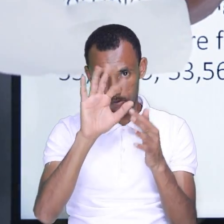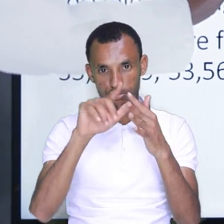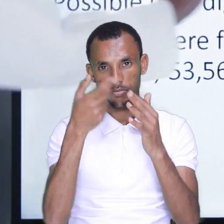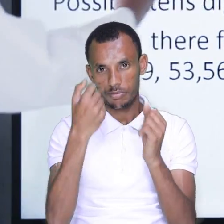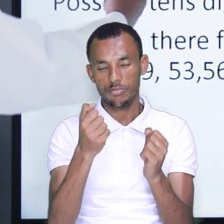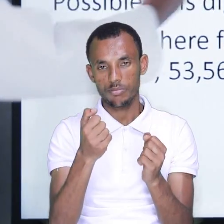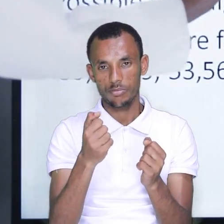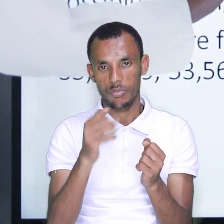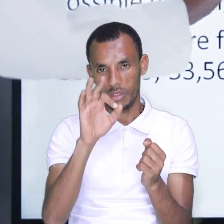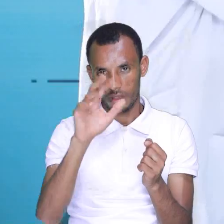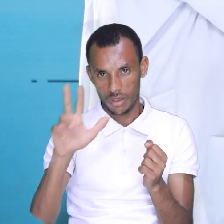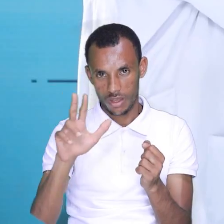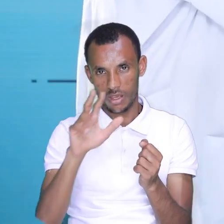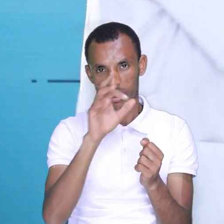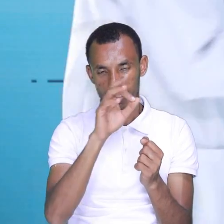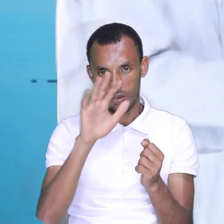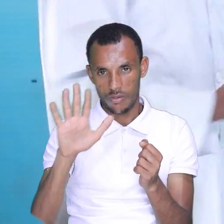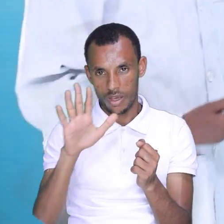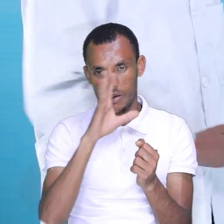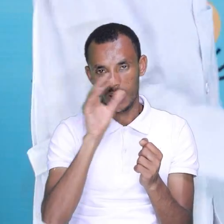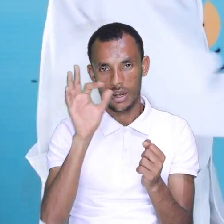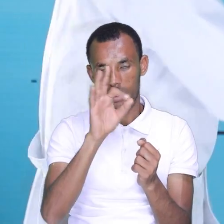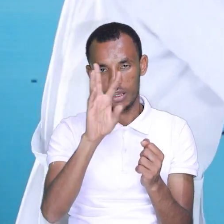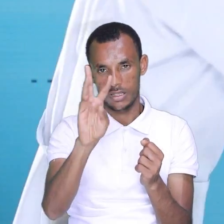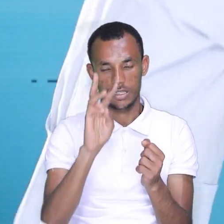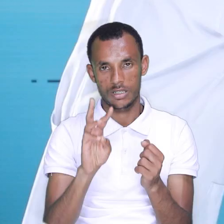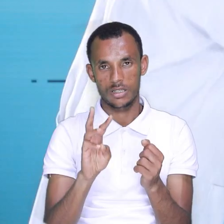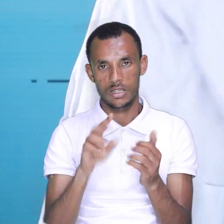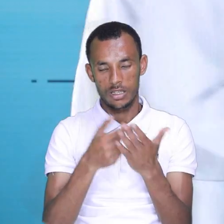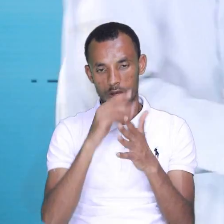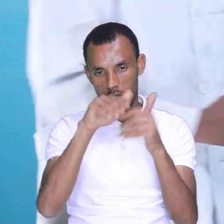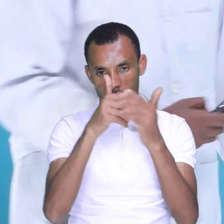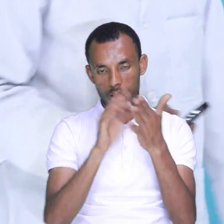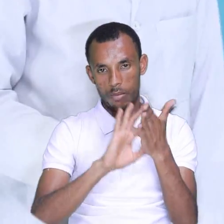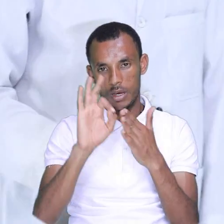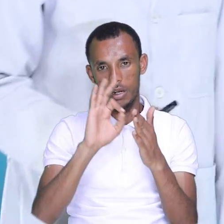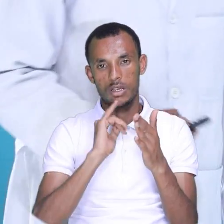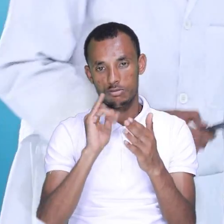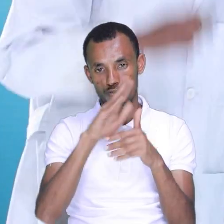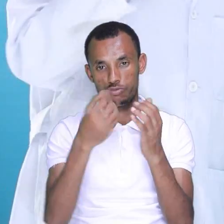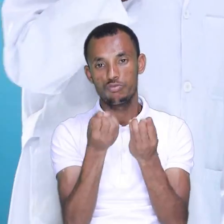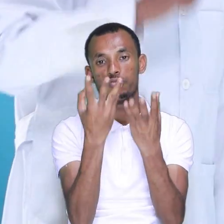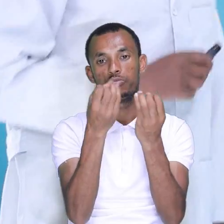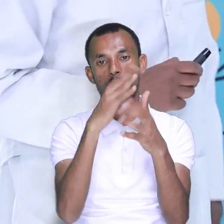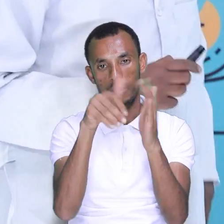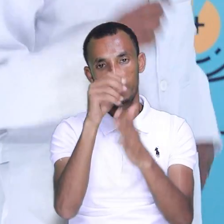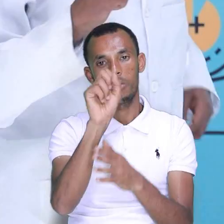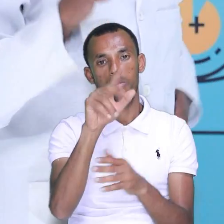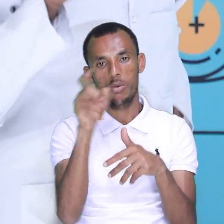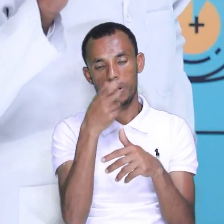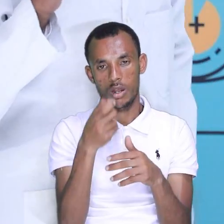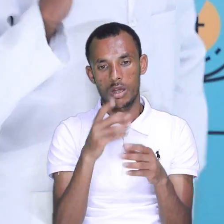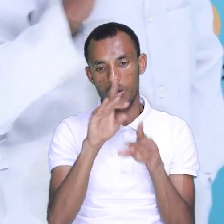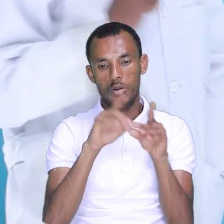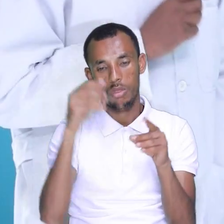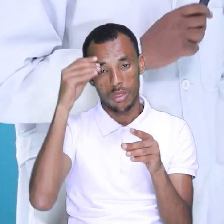place, 93, 95, 96. That is the total numbers which are listed over here. Here,